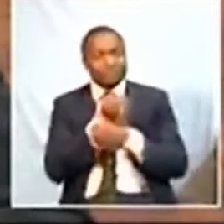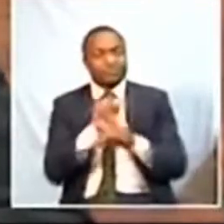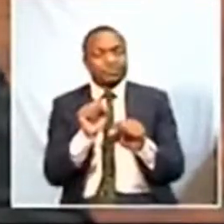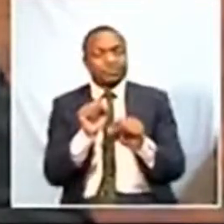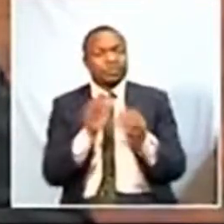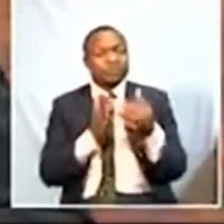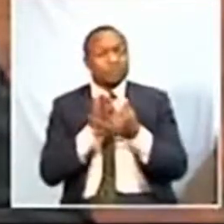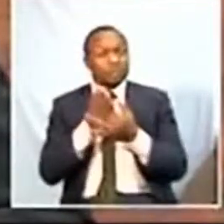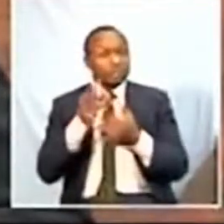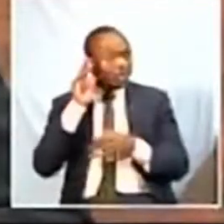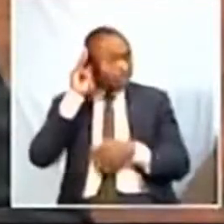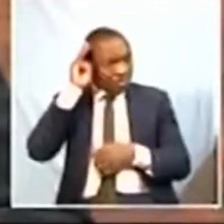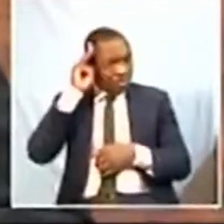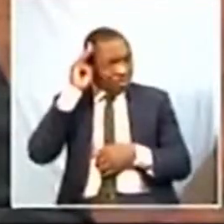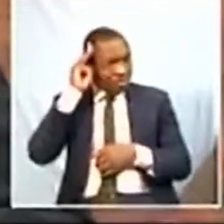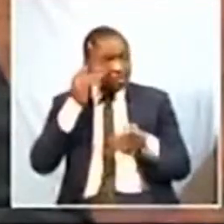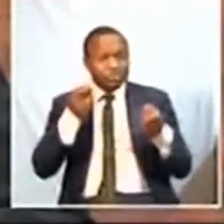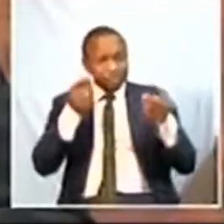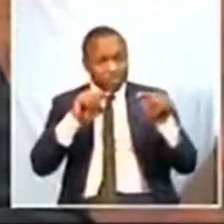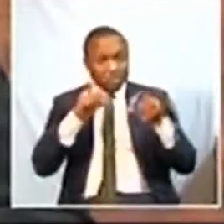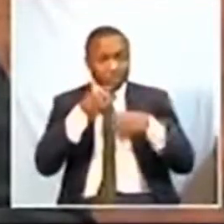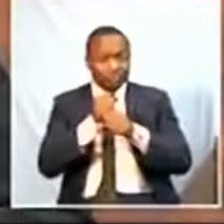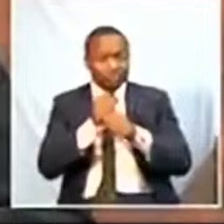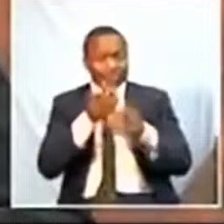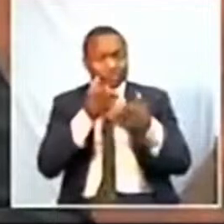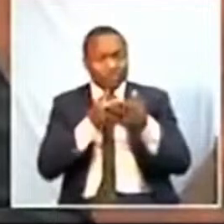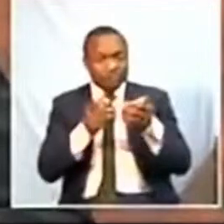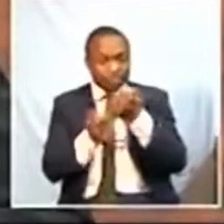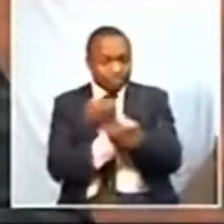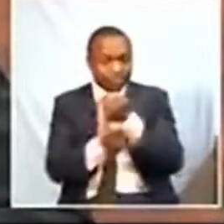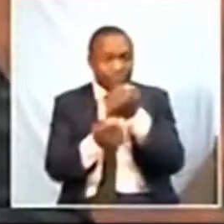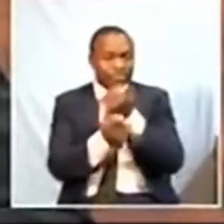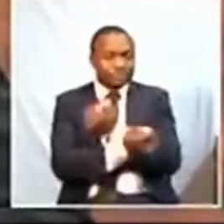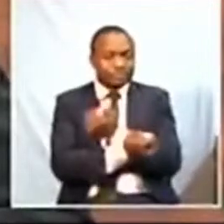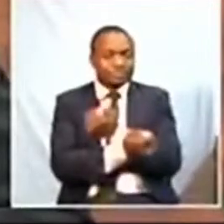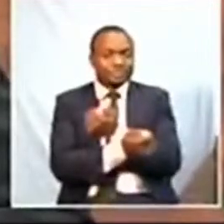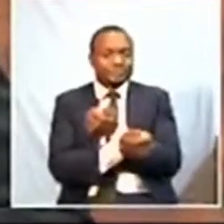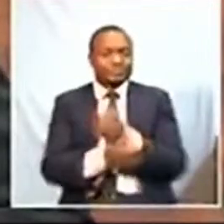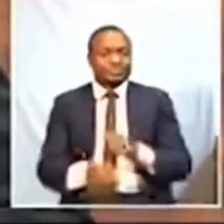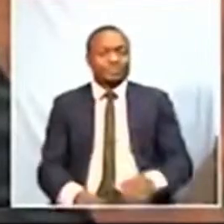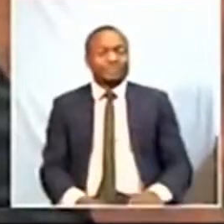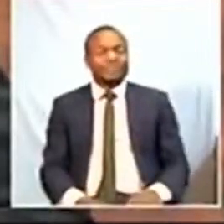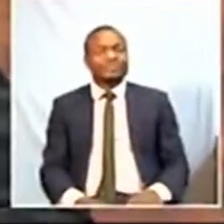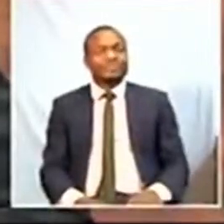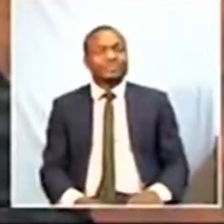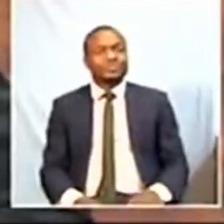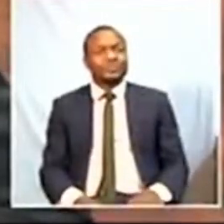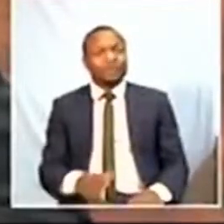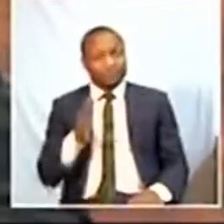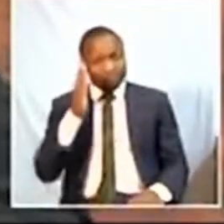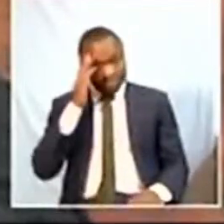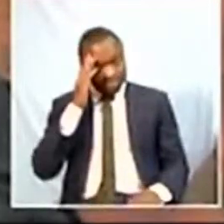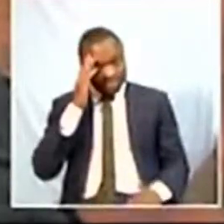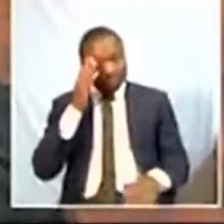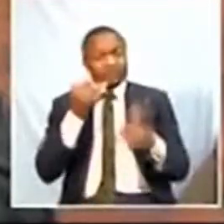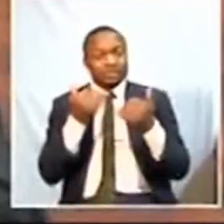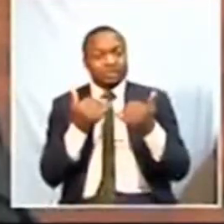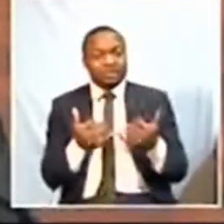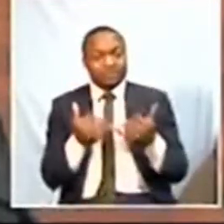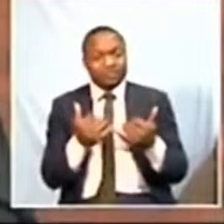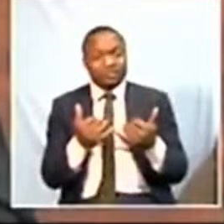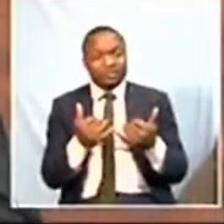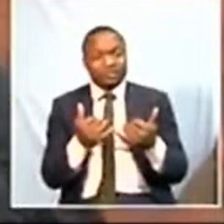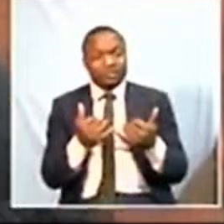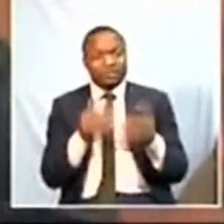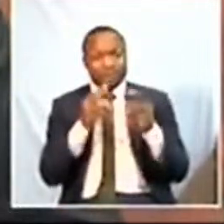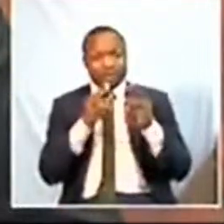the ministry, so that when they are making these changes and the systems, we know that now the way this thing